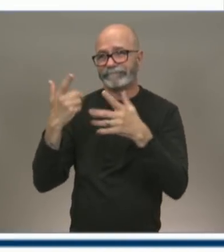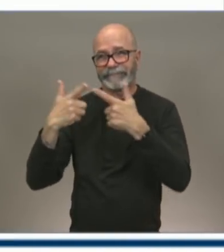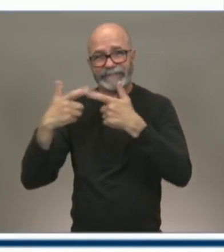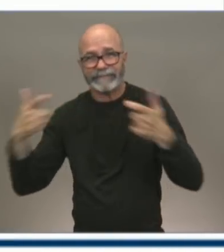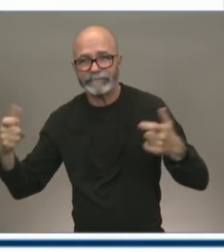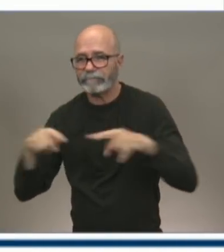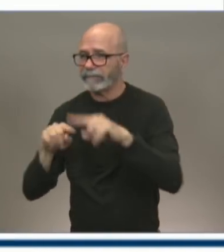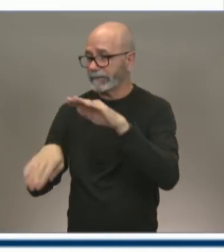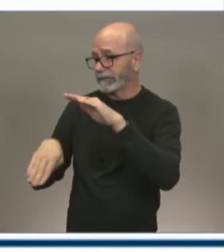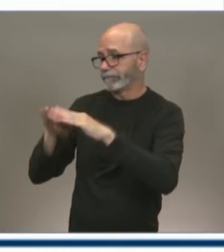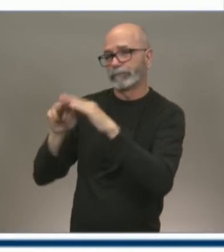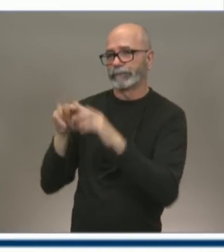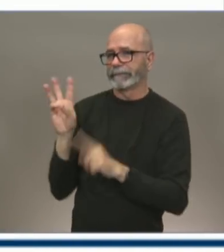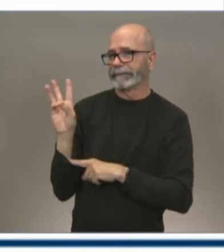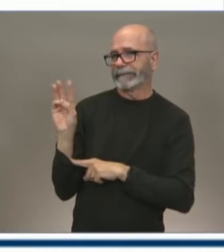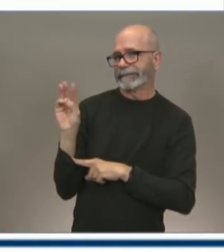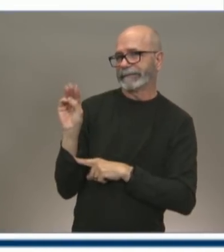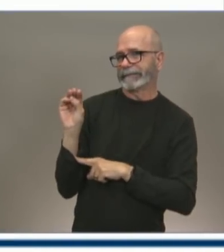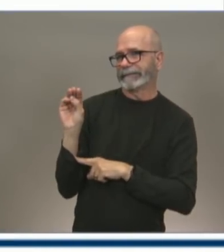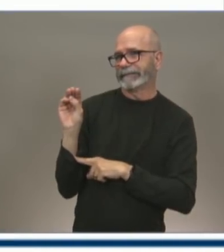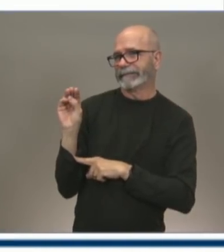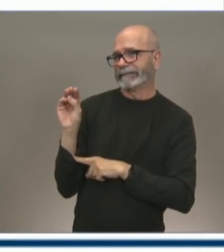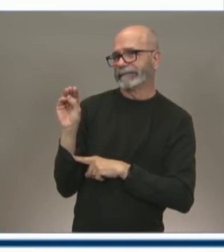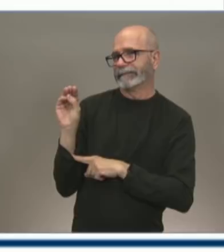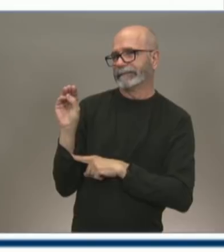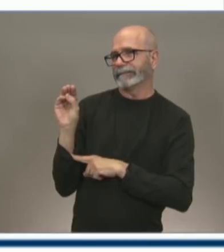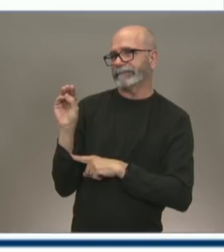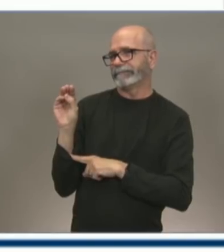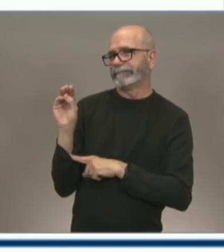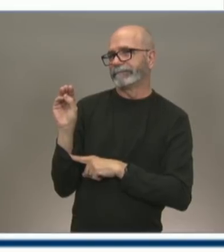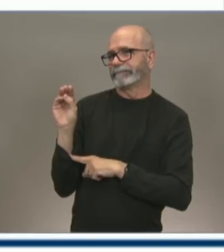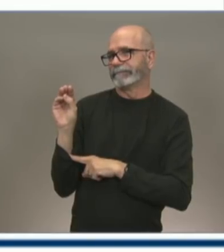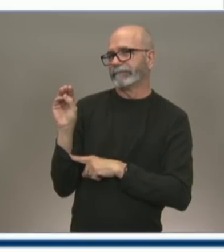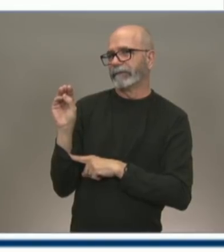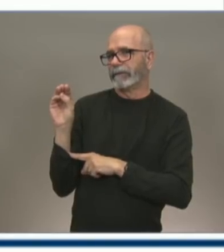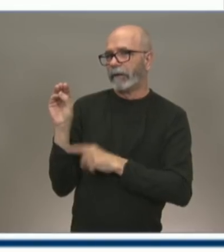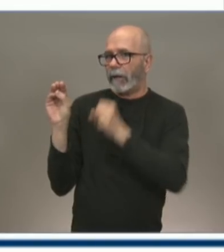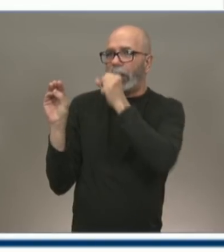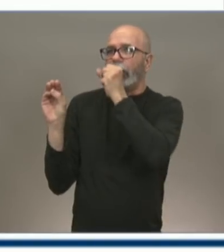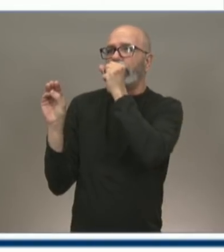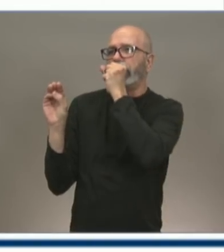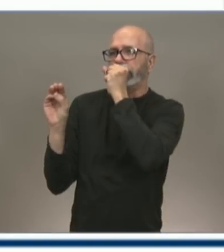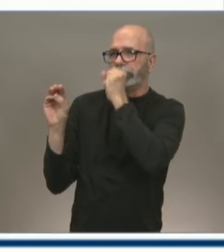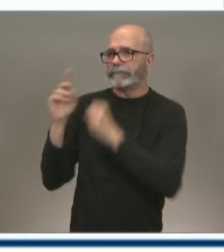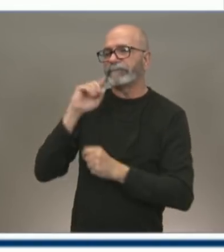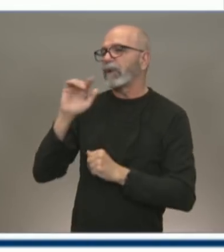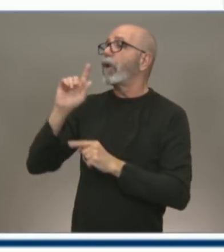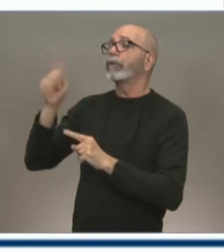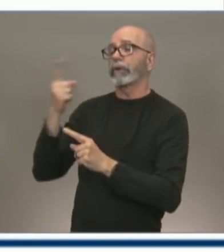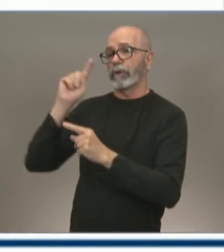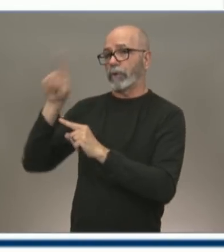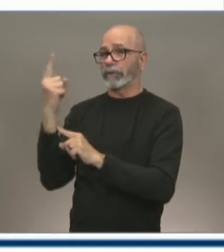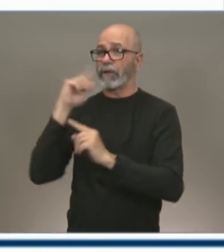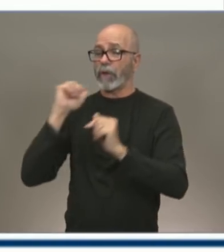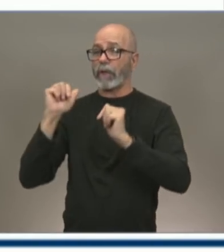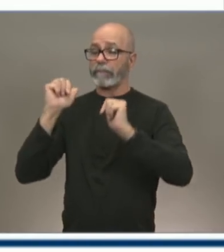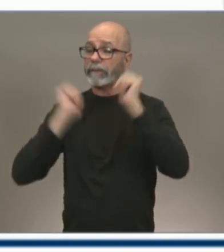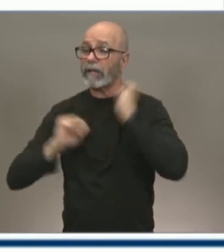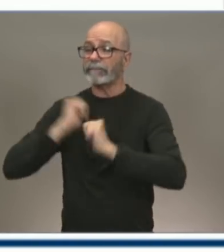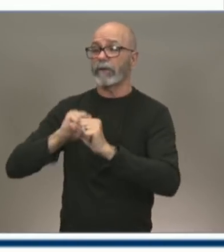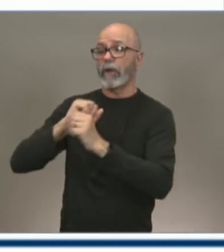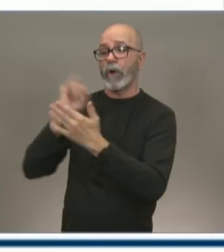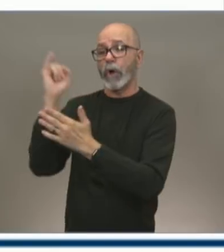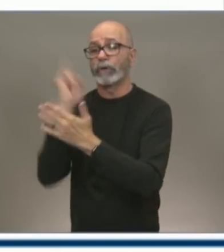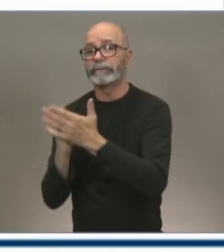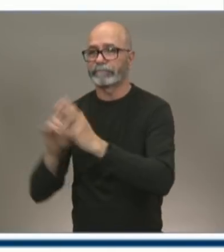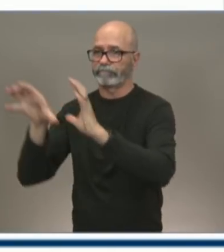allowed for the arts and culture event. And of course, you would have to follow any rules, any other COVID safety rules that